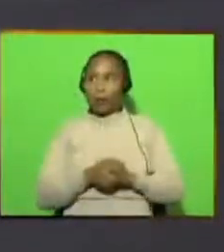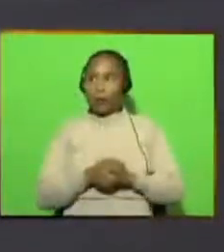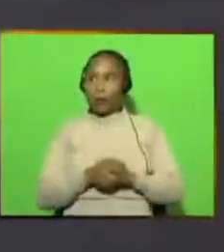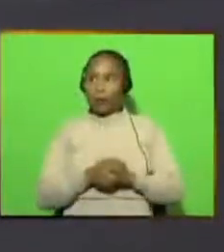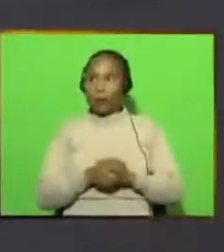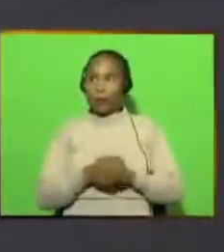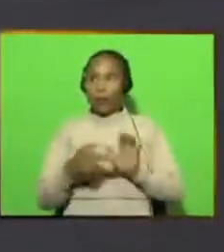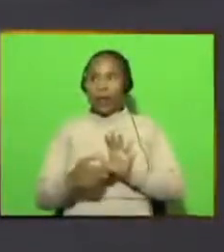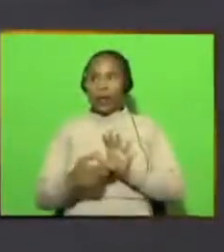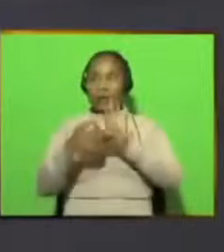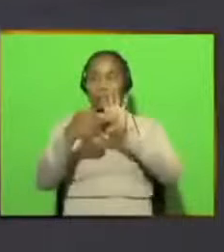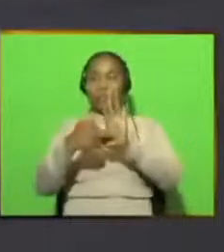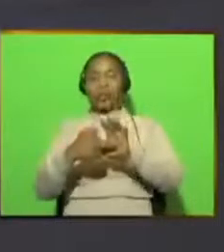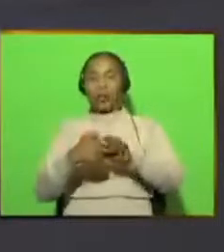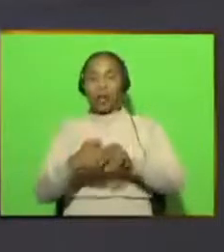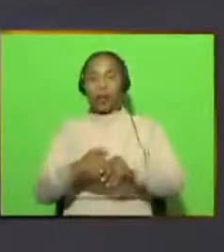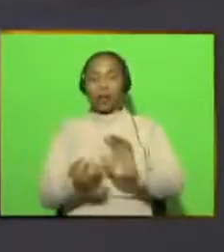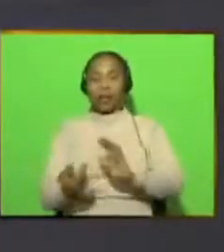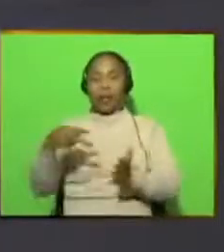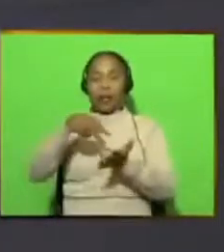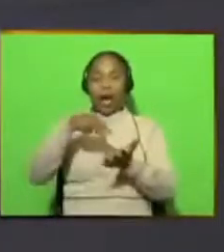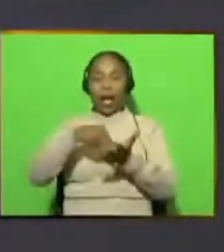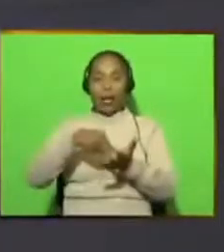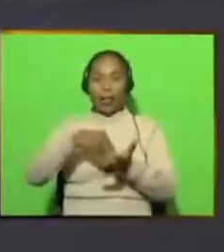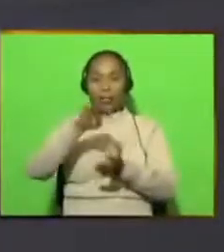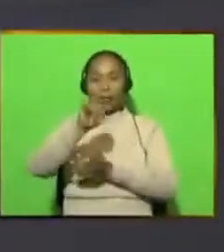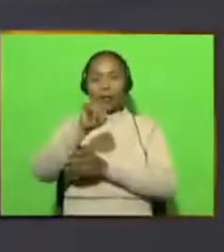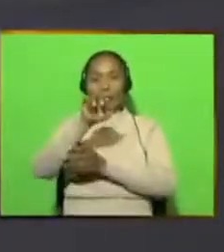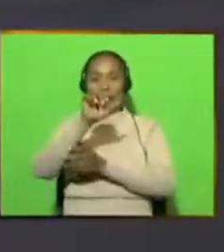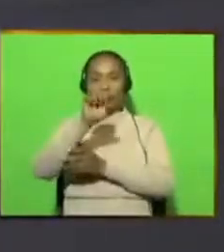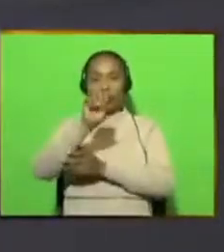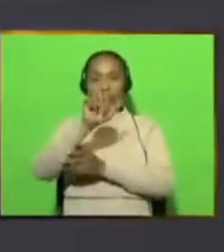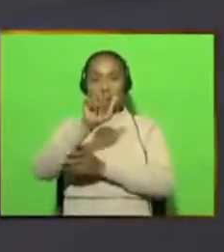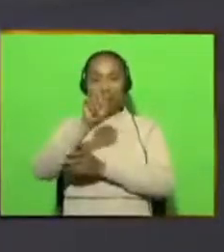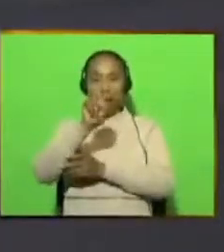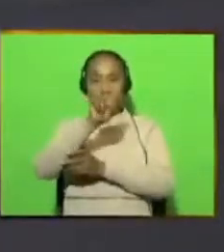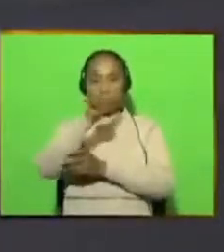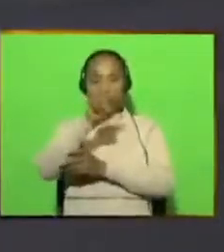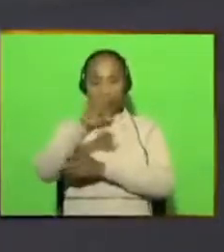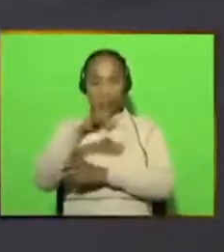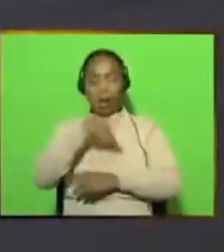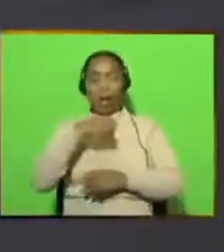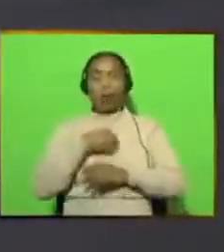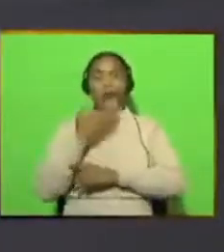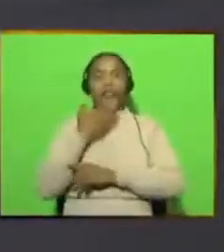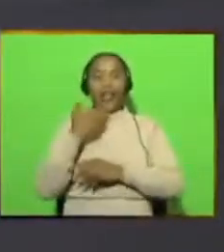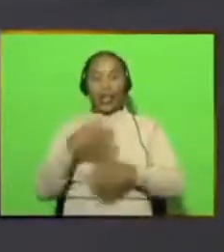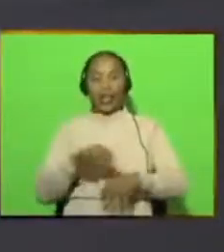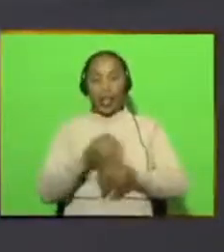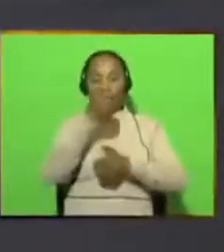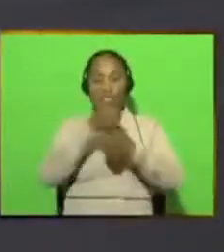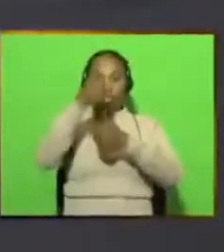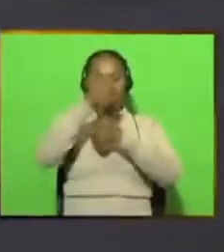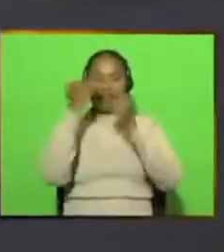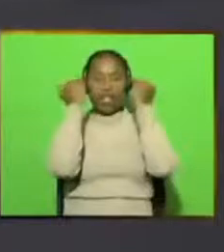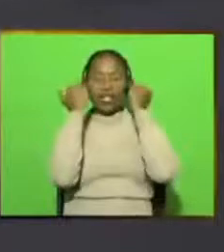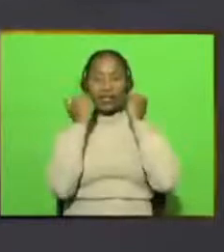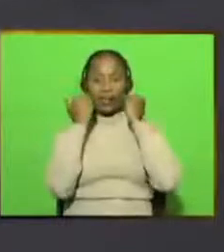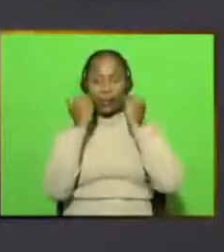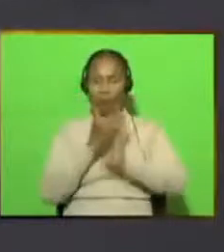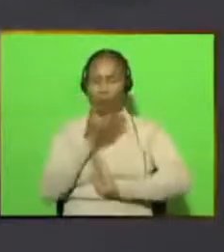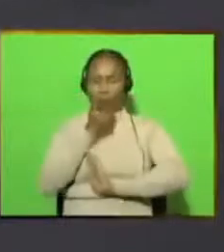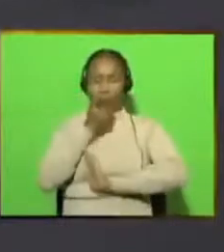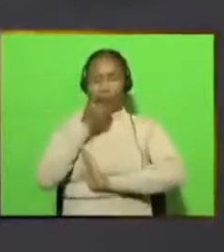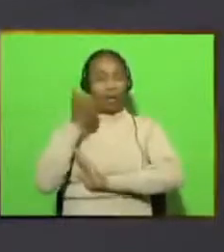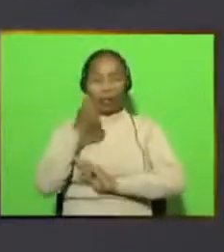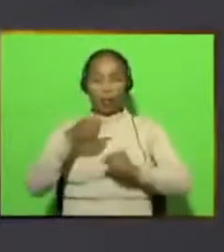On behalf of Rise Mzansi, I would first like to thank the Chief Justice for an excellent job done